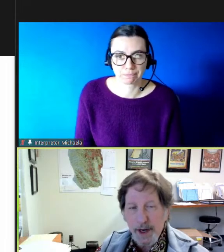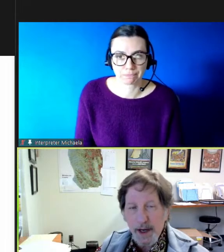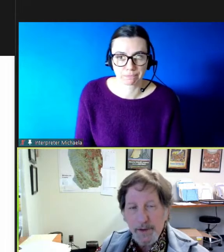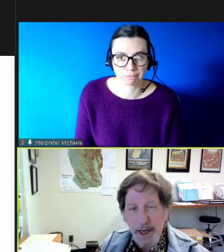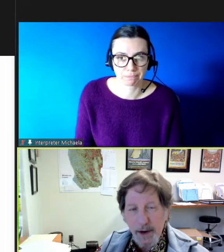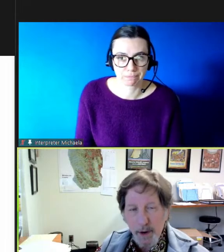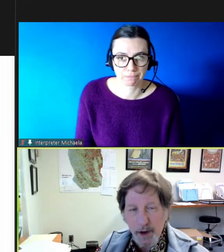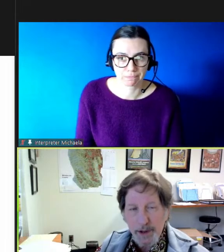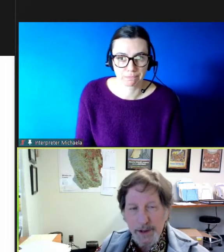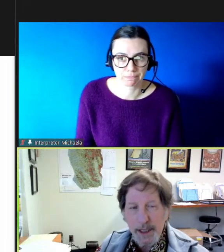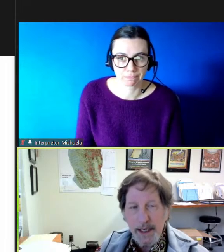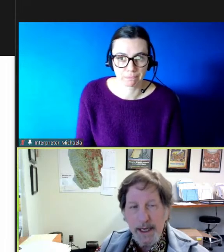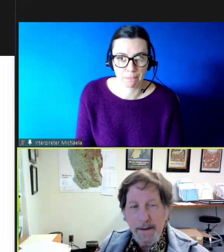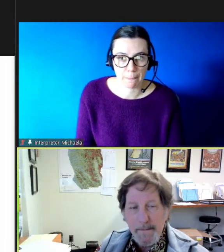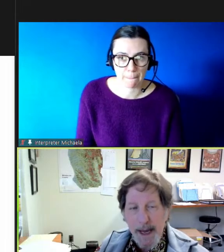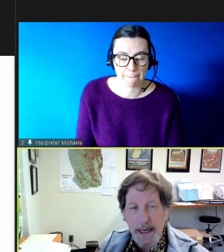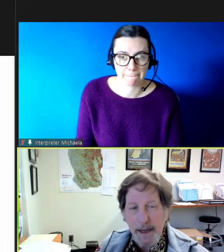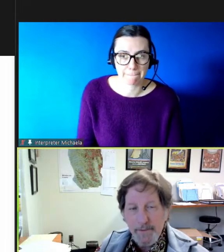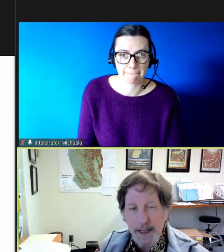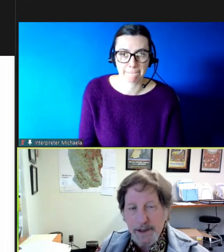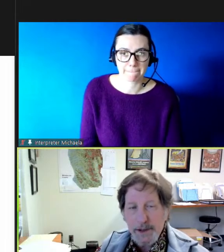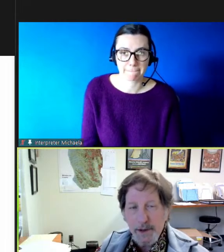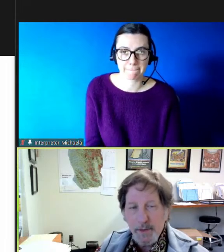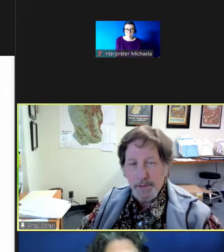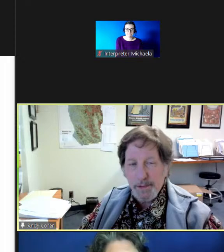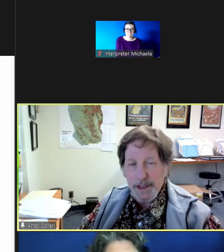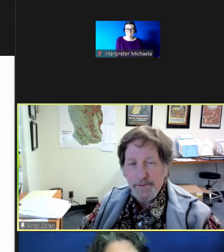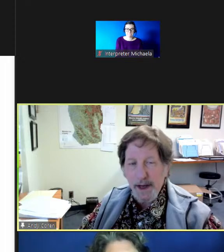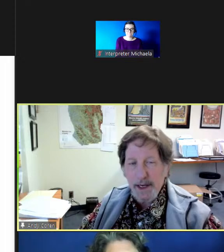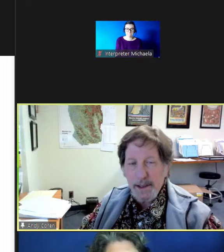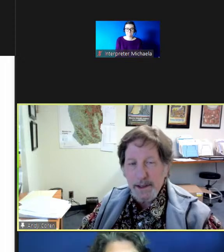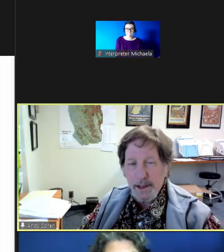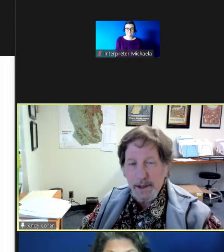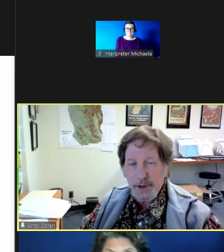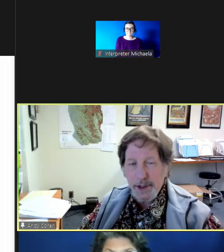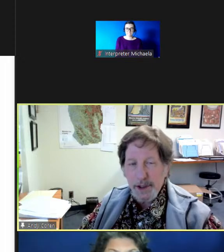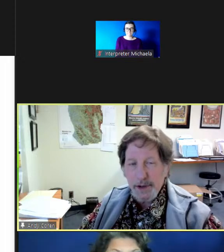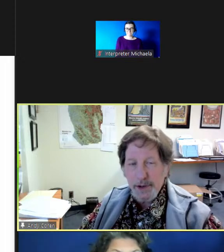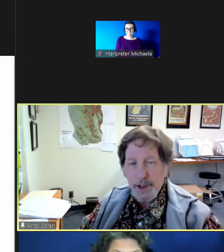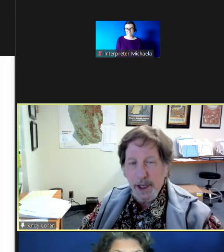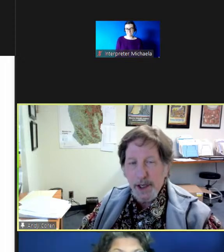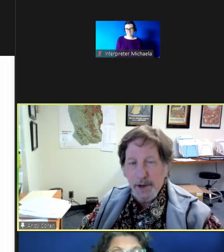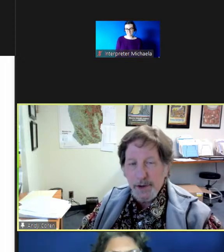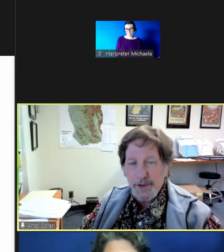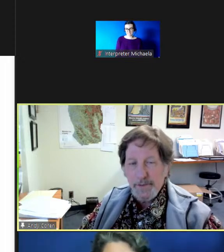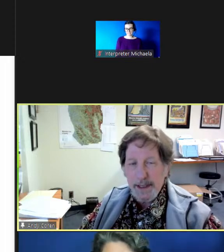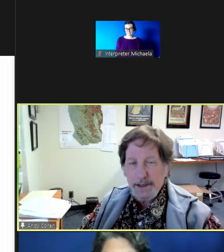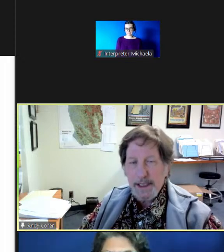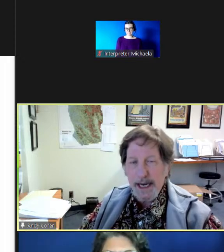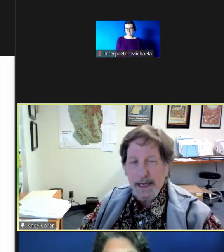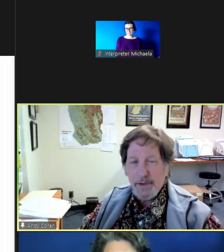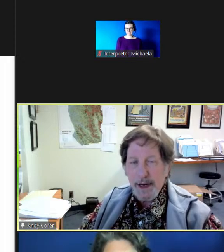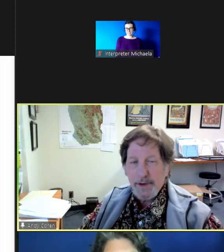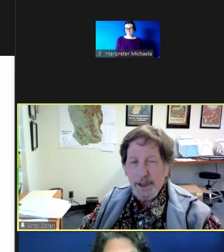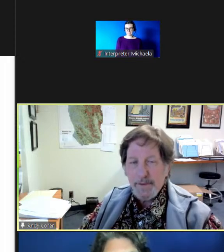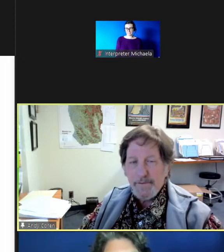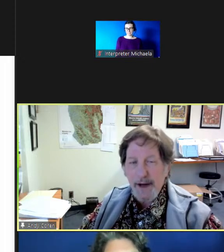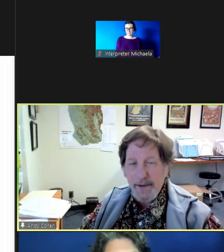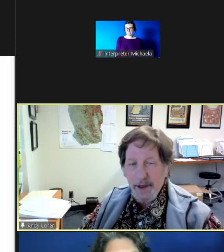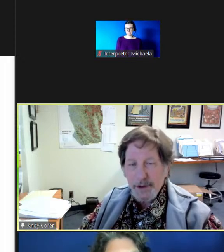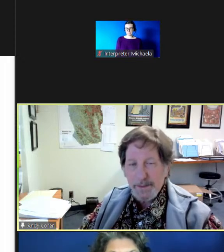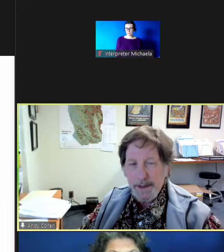orders for healthcare workers. Mega events were redefined to include those events that had greater